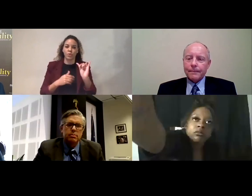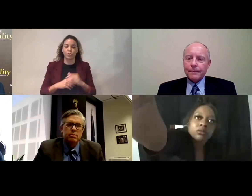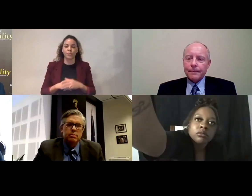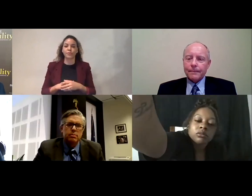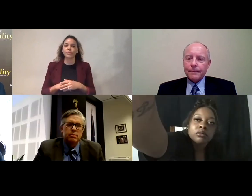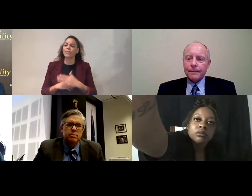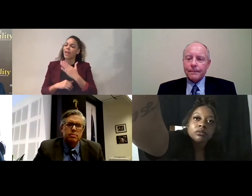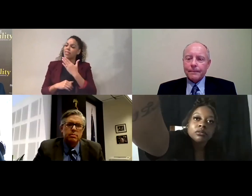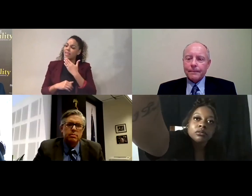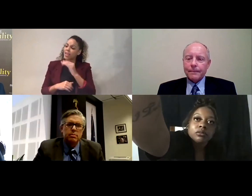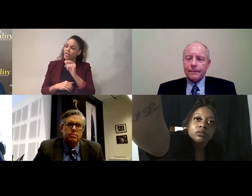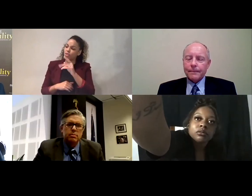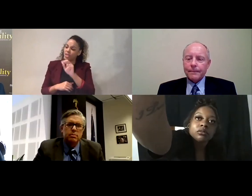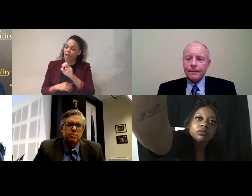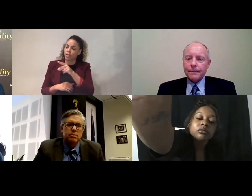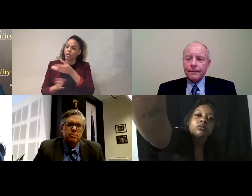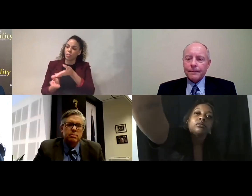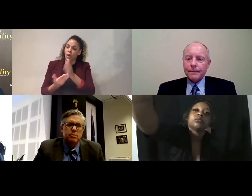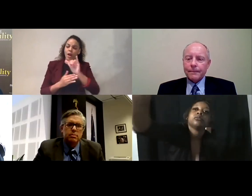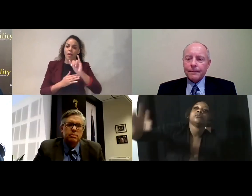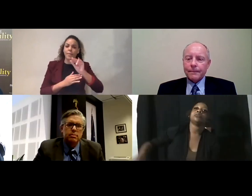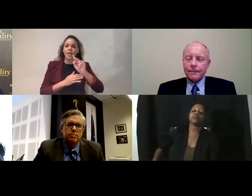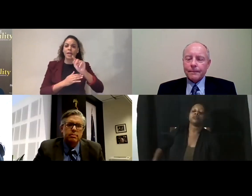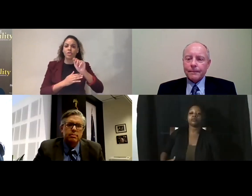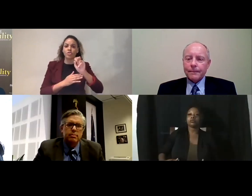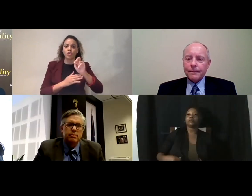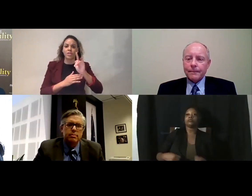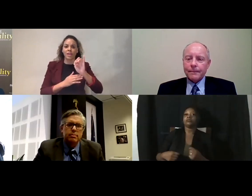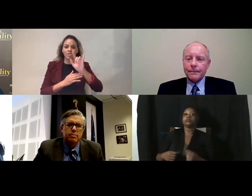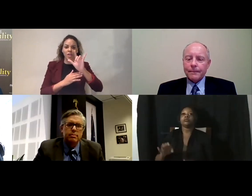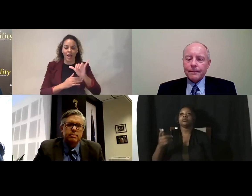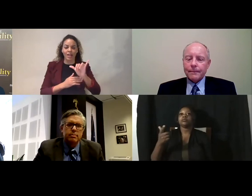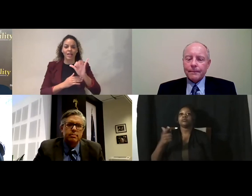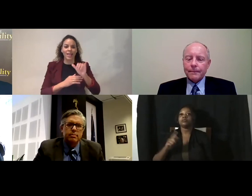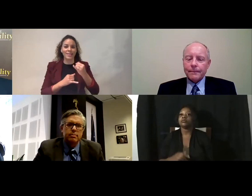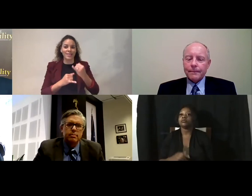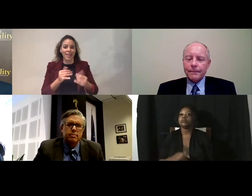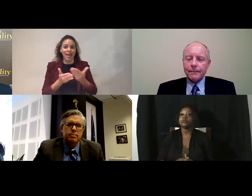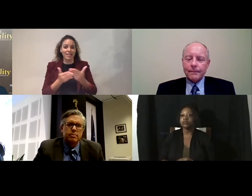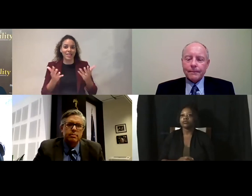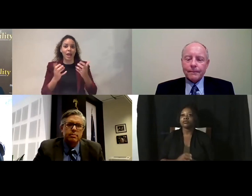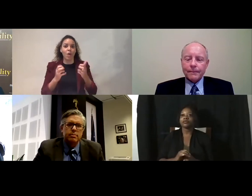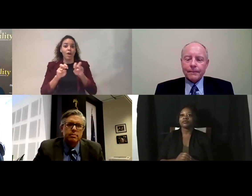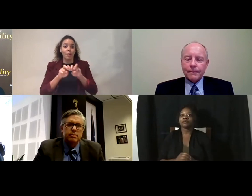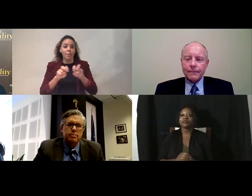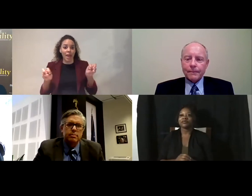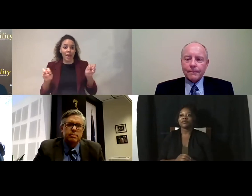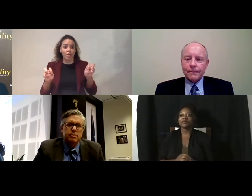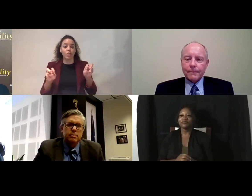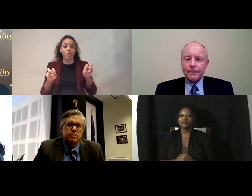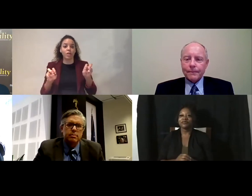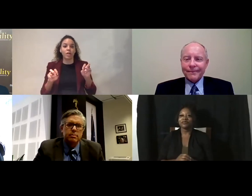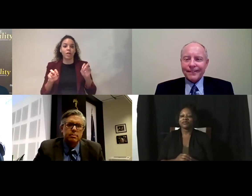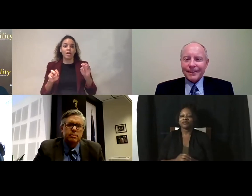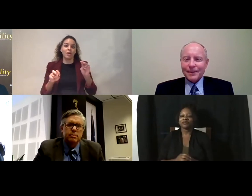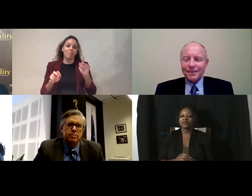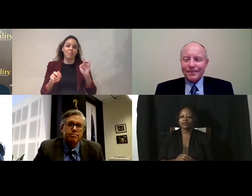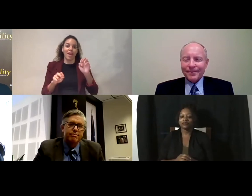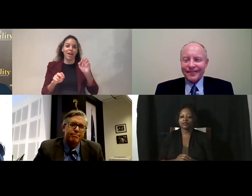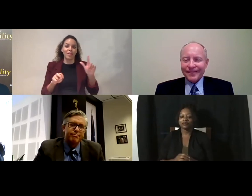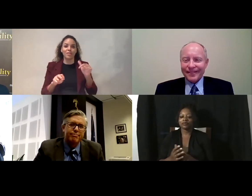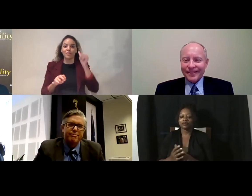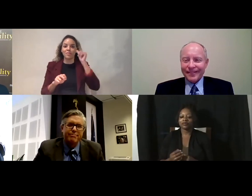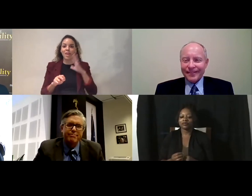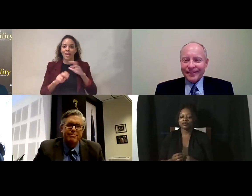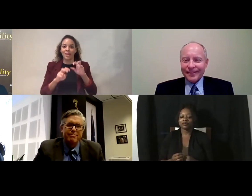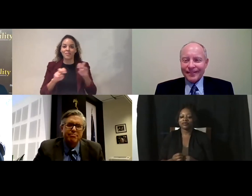touched on that intersectionality piece, because that's the kind of the last thing I'd like us to, as a panel, I should say a manel, because we